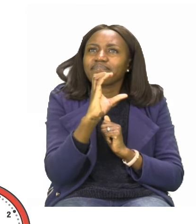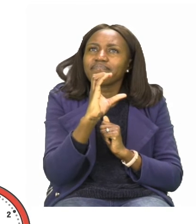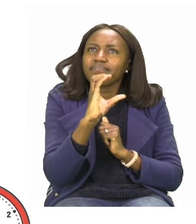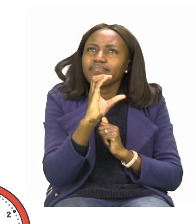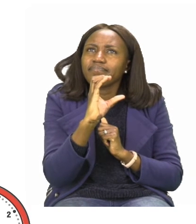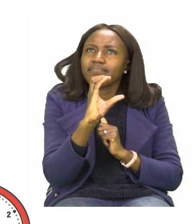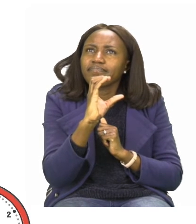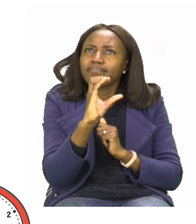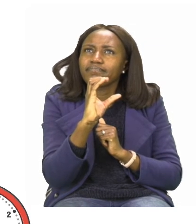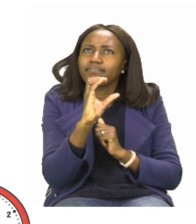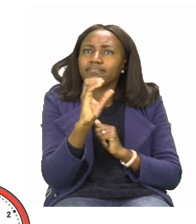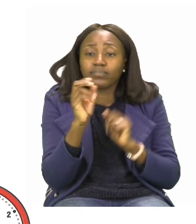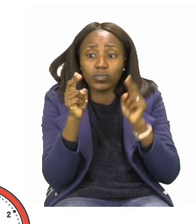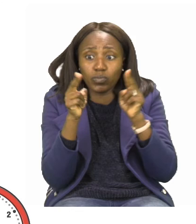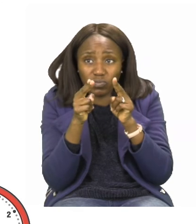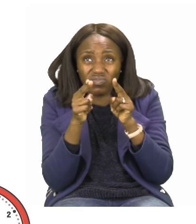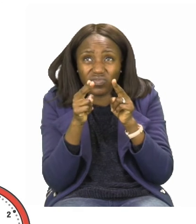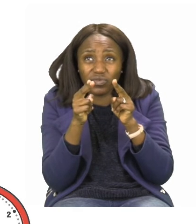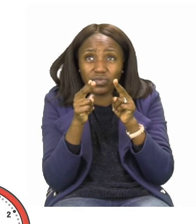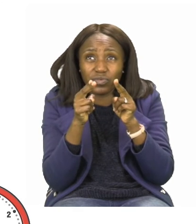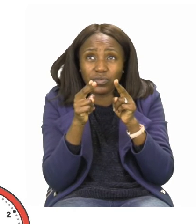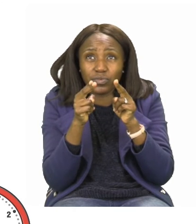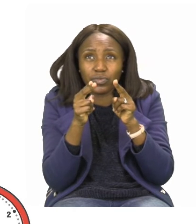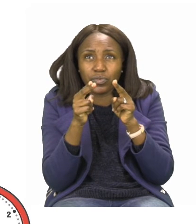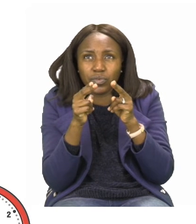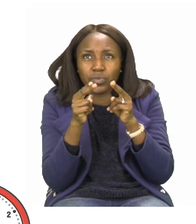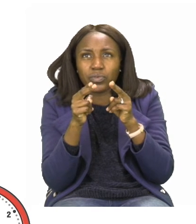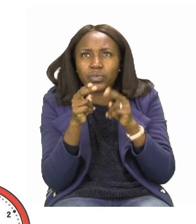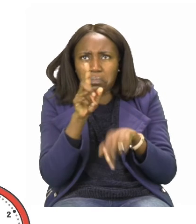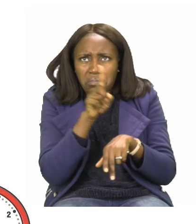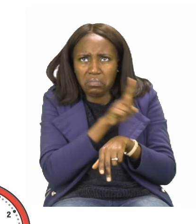it has 11, but do we say